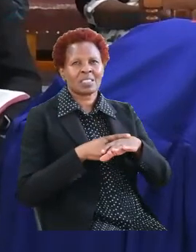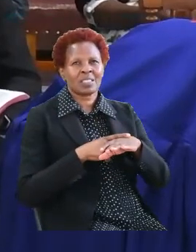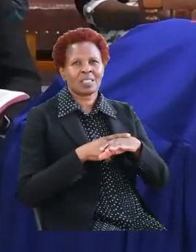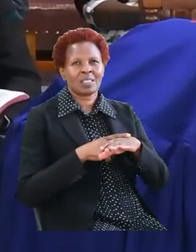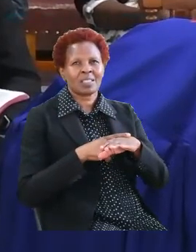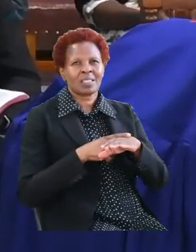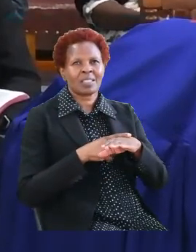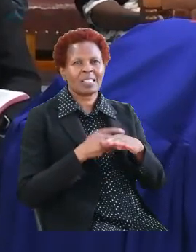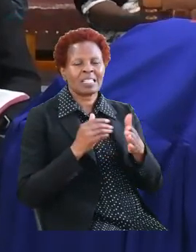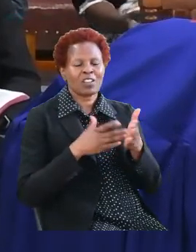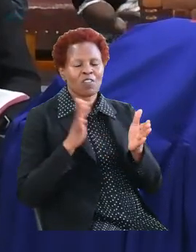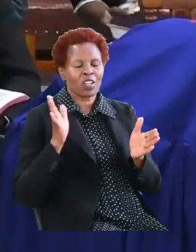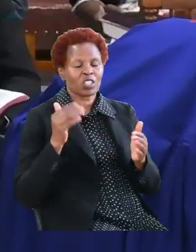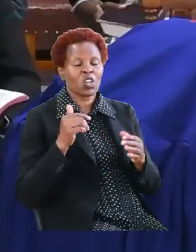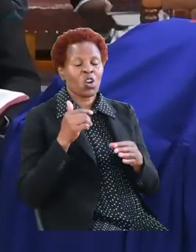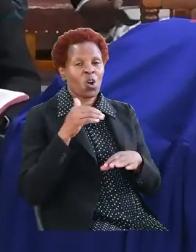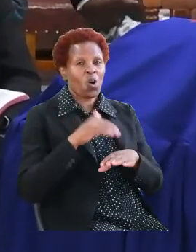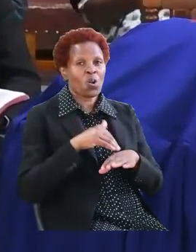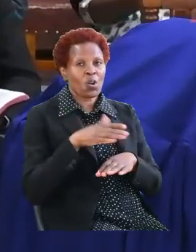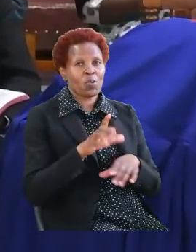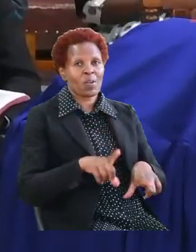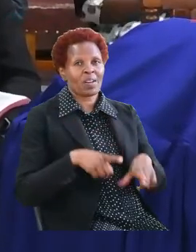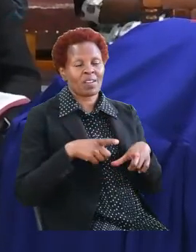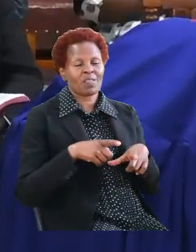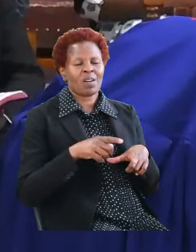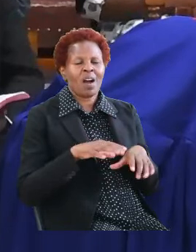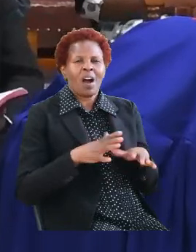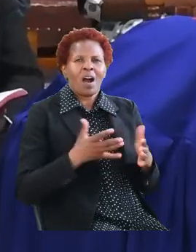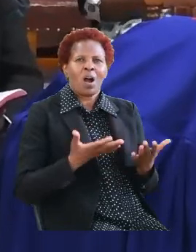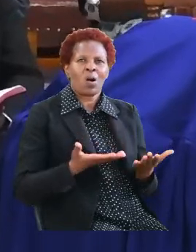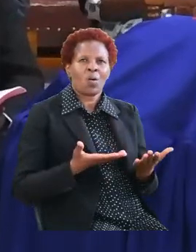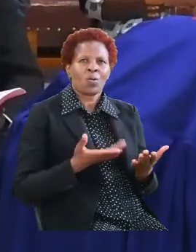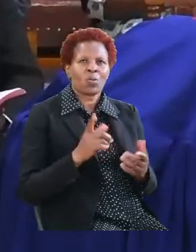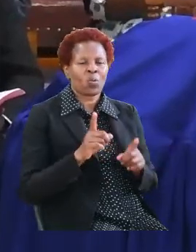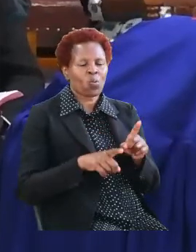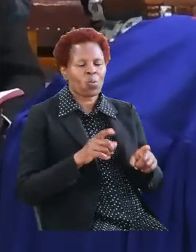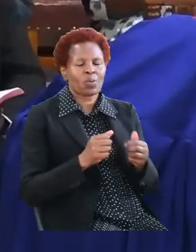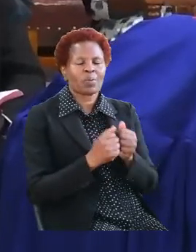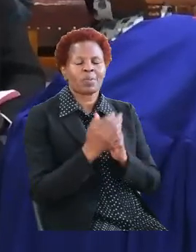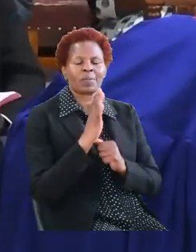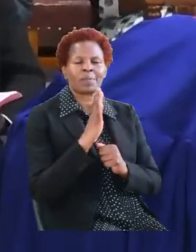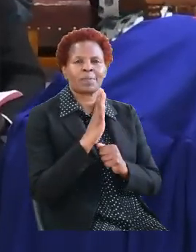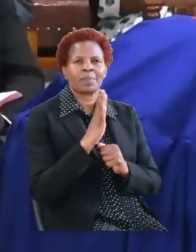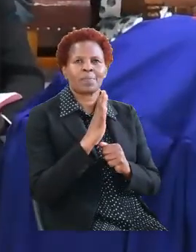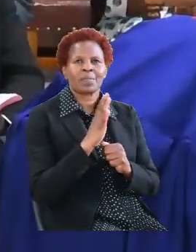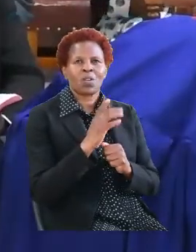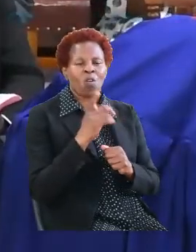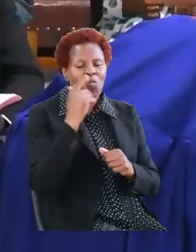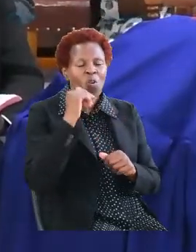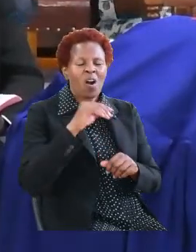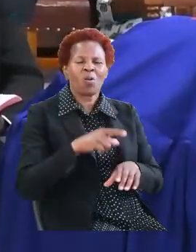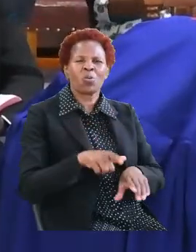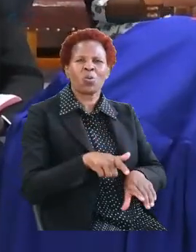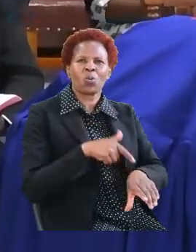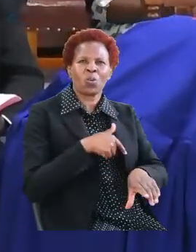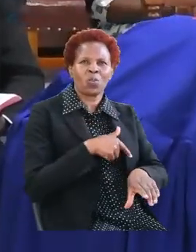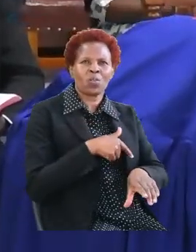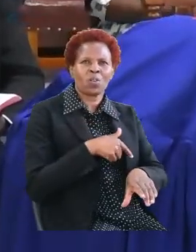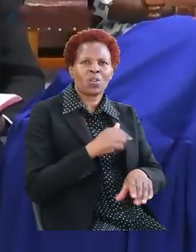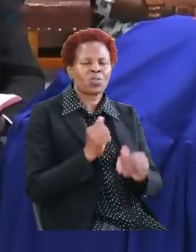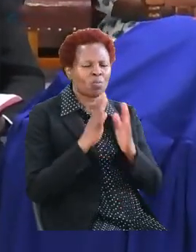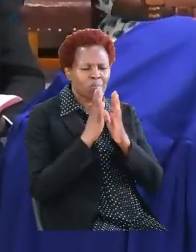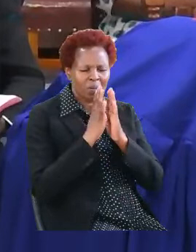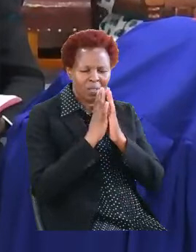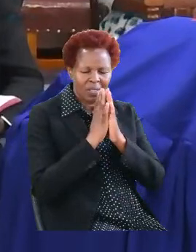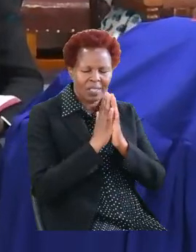reflect on our lives. How has it been? How have you walked with the Lord? For how long have you